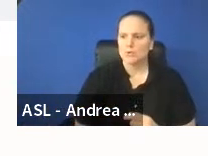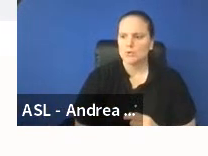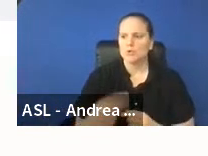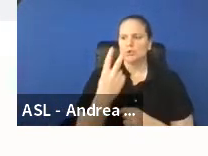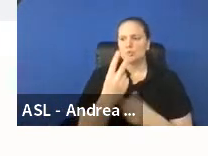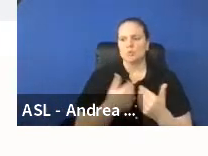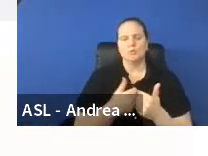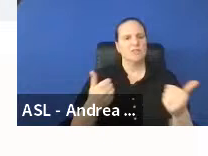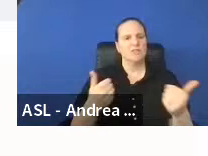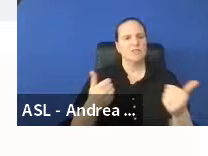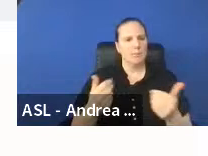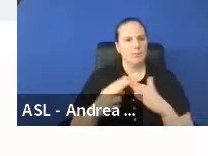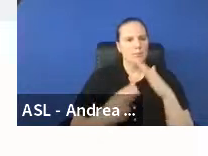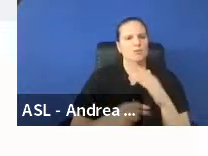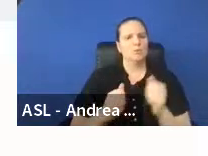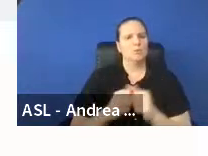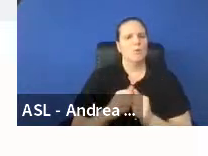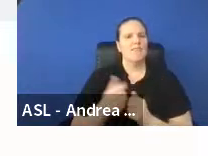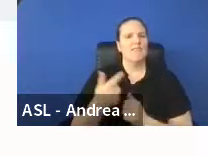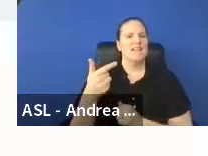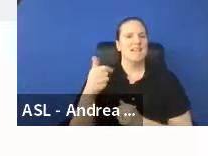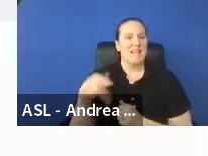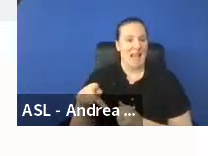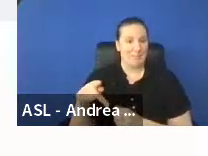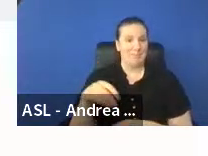separate bridges with a gap in the middle.